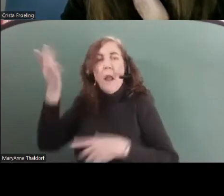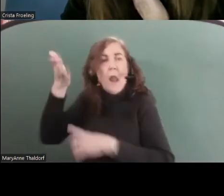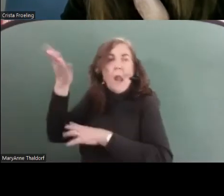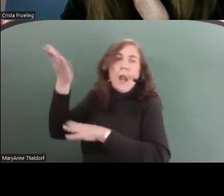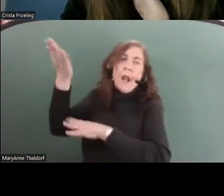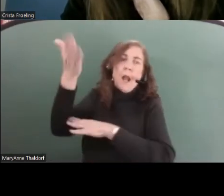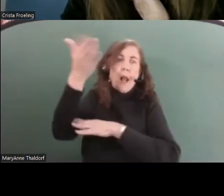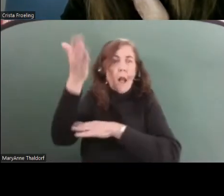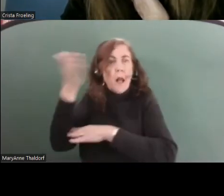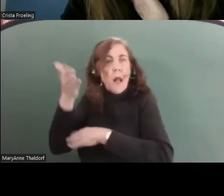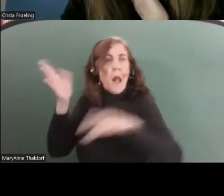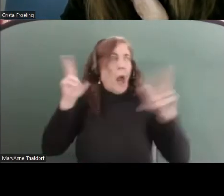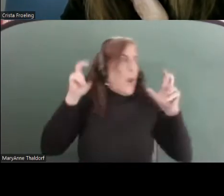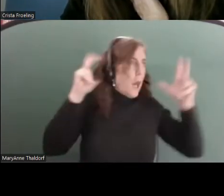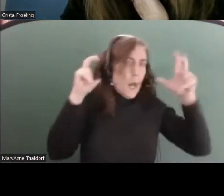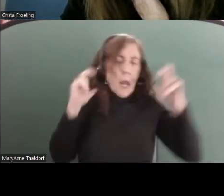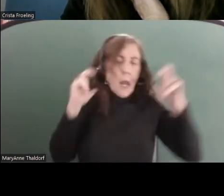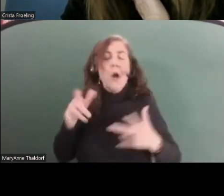non-acoustic barriers.